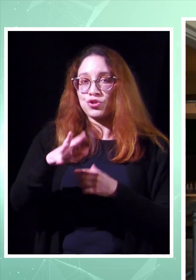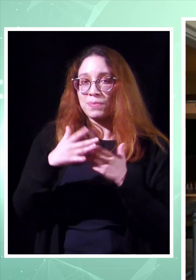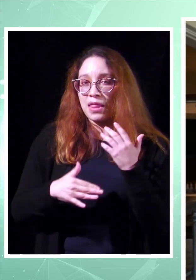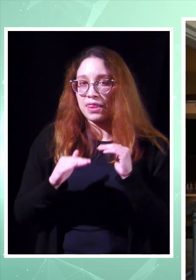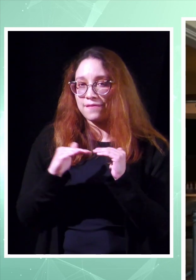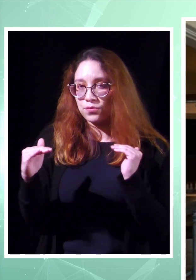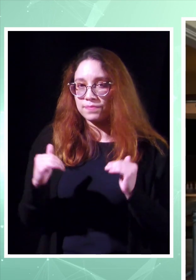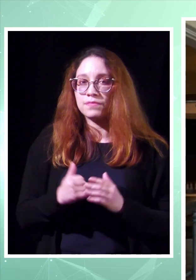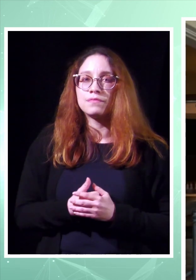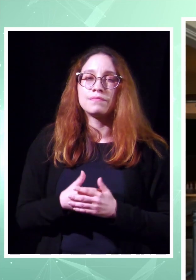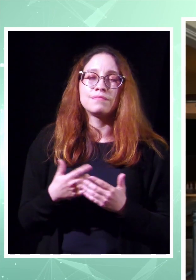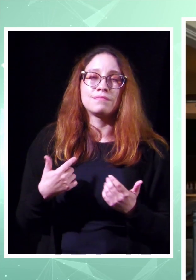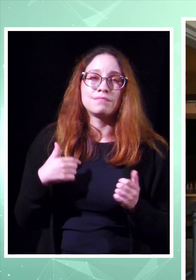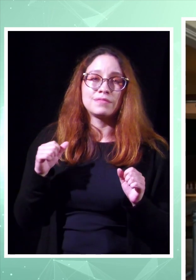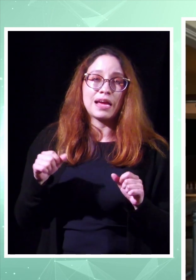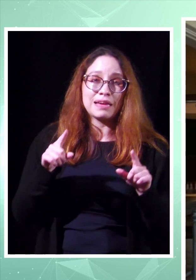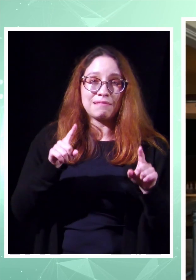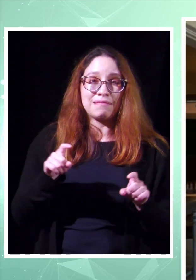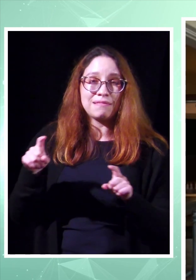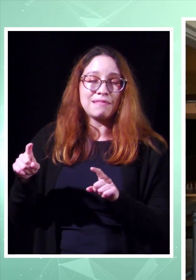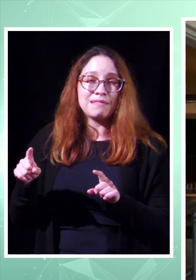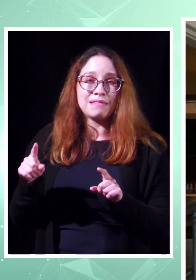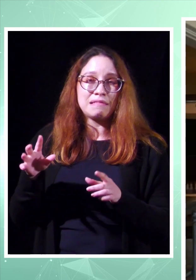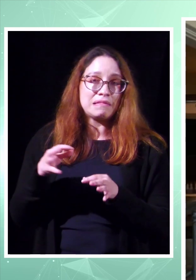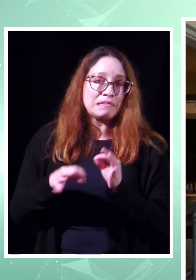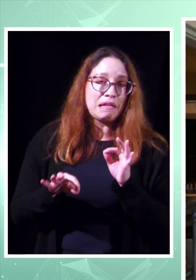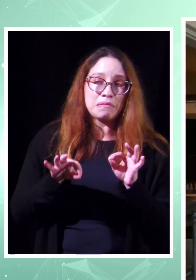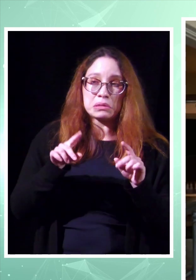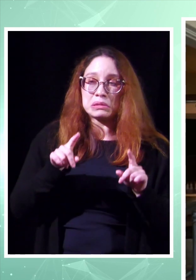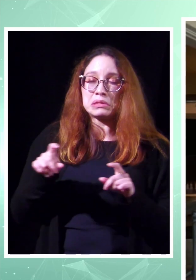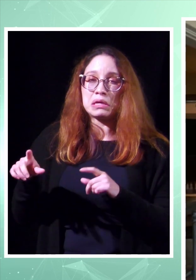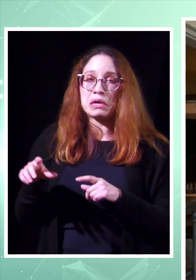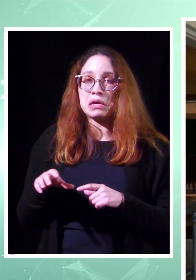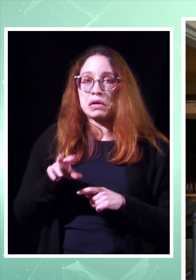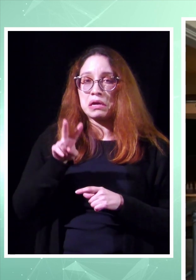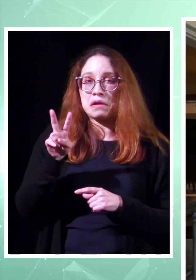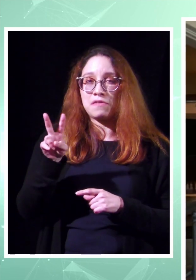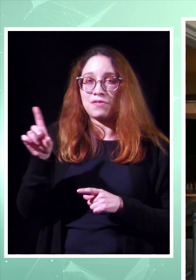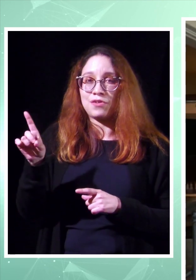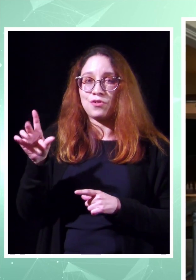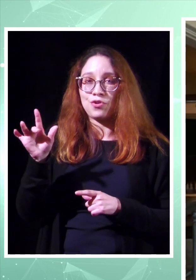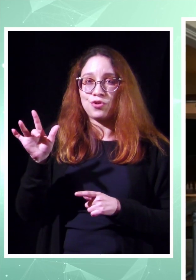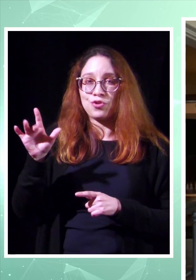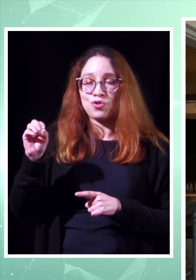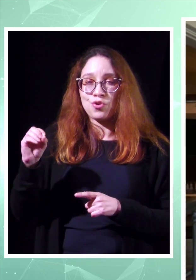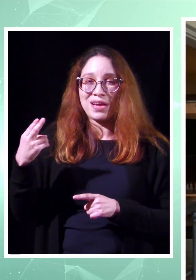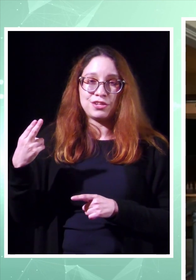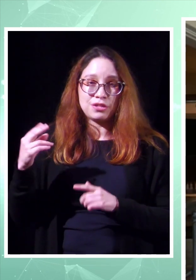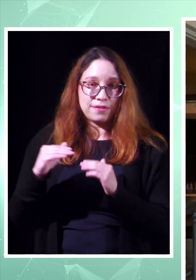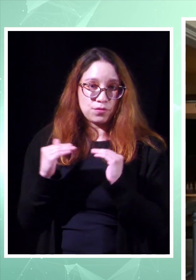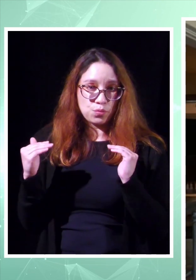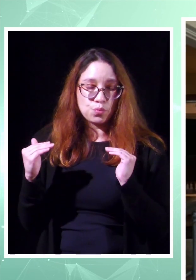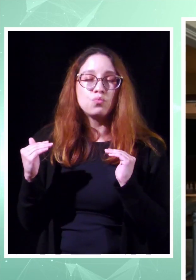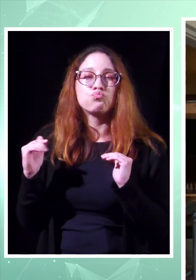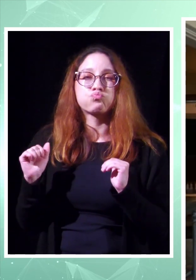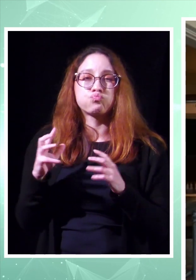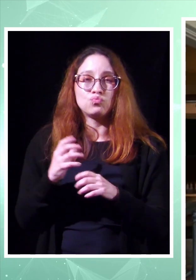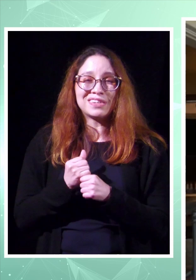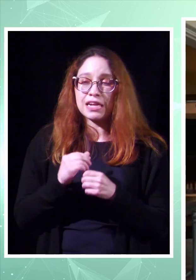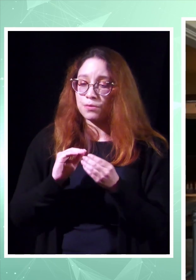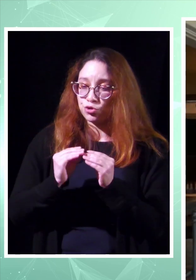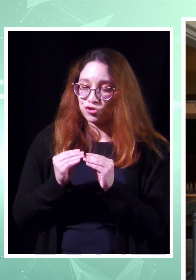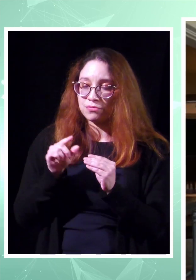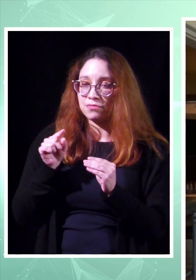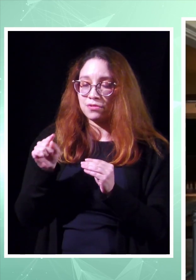level. So I can test a simple blood test called a vitamin D 25-OH level, and I can get a